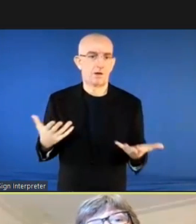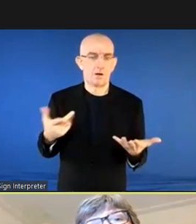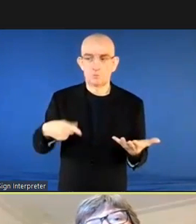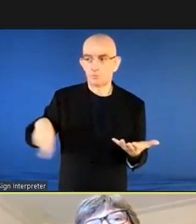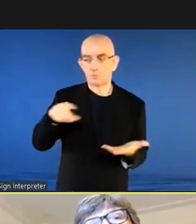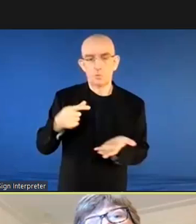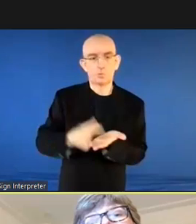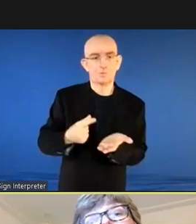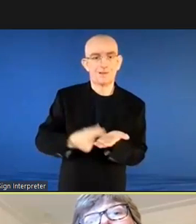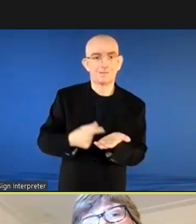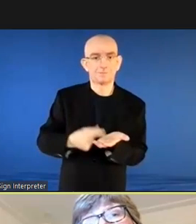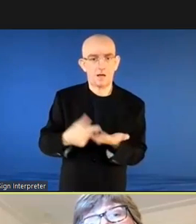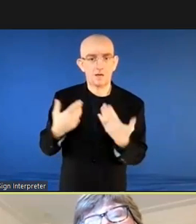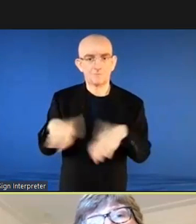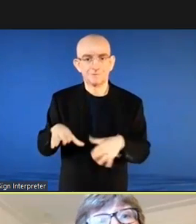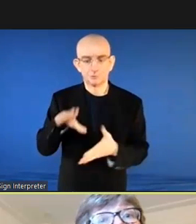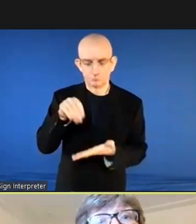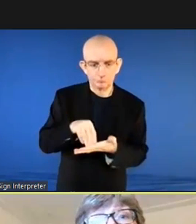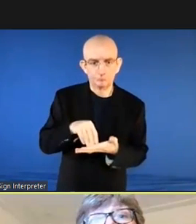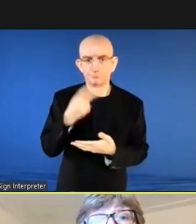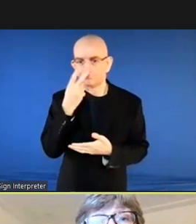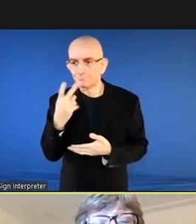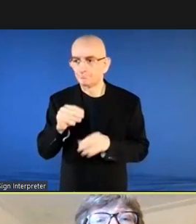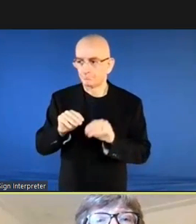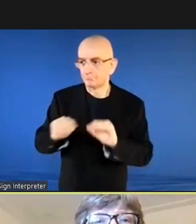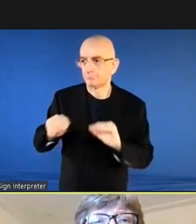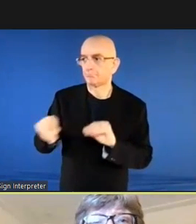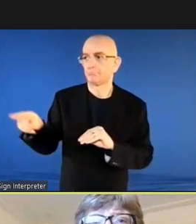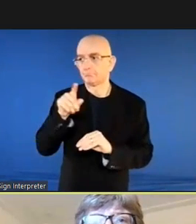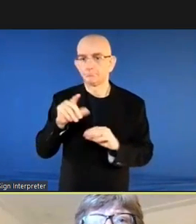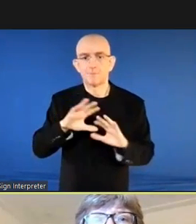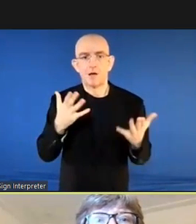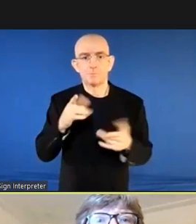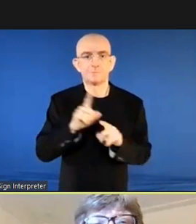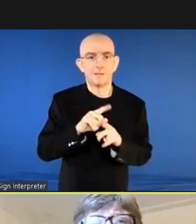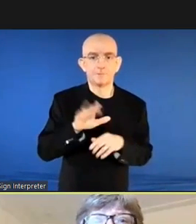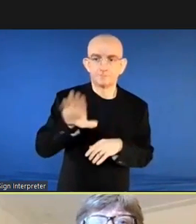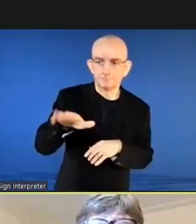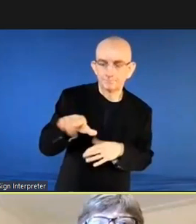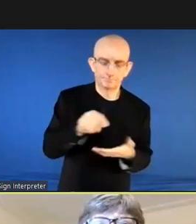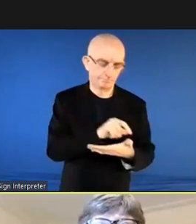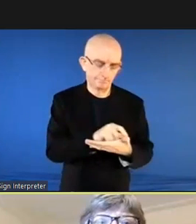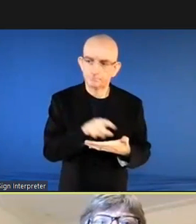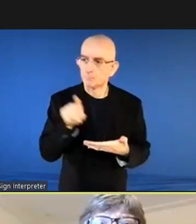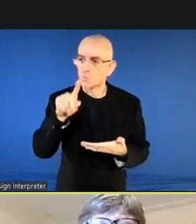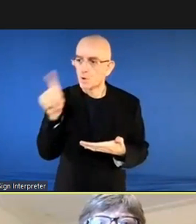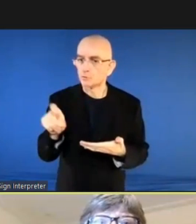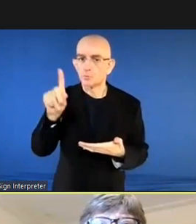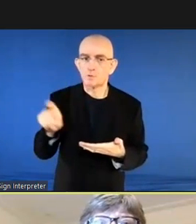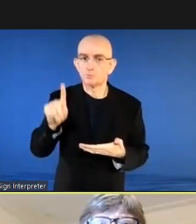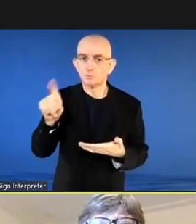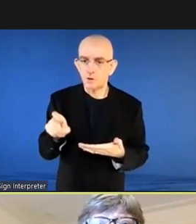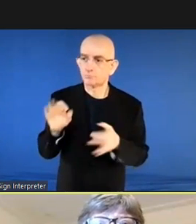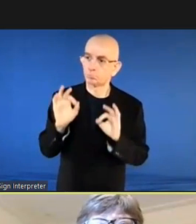to improve awareness and attitudes around disability. So there's a lot of benefits of using